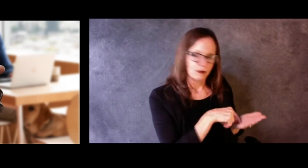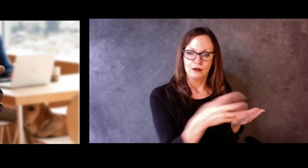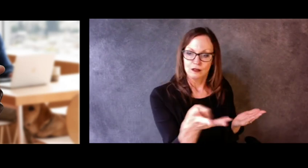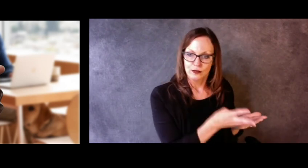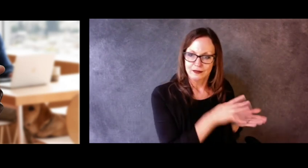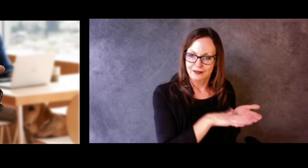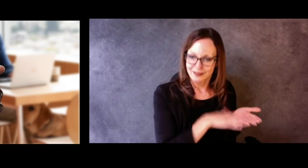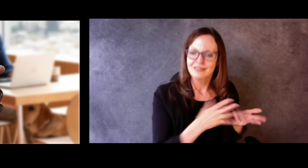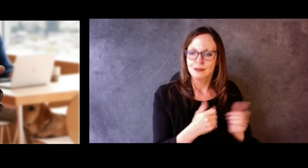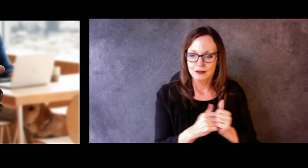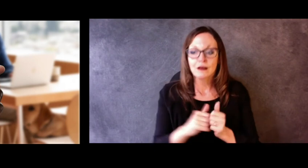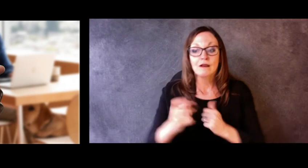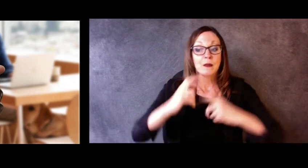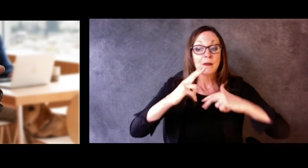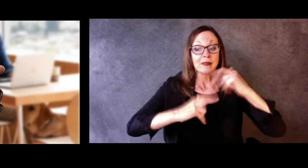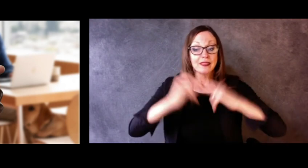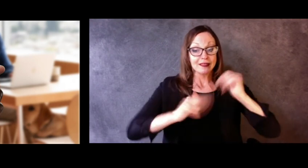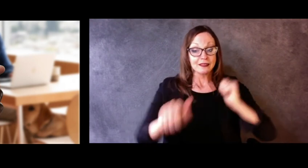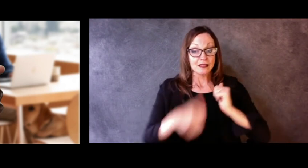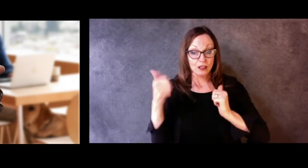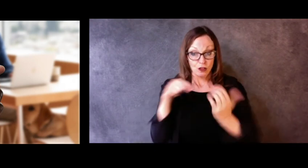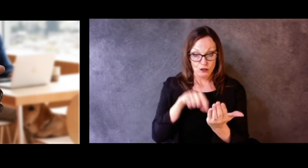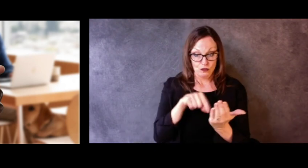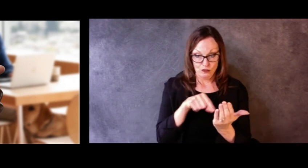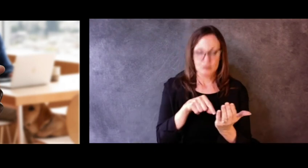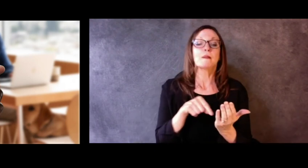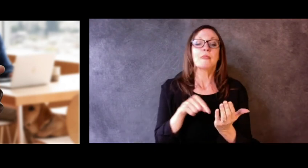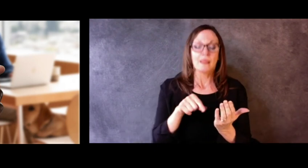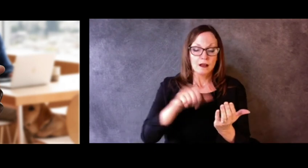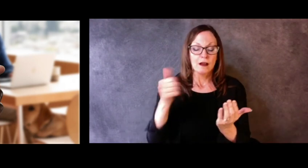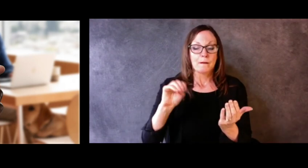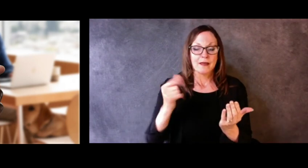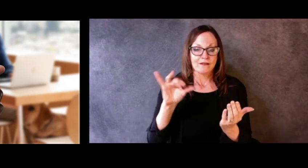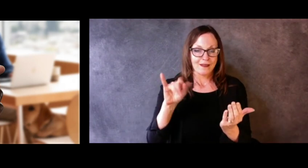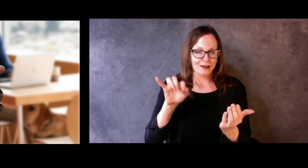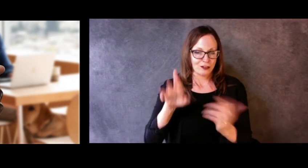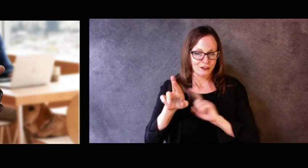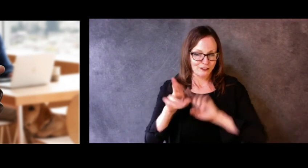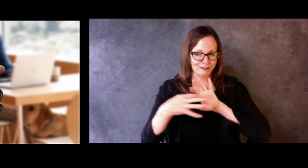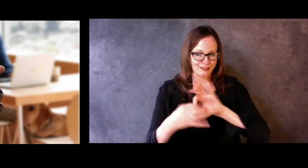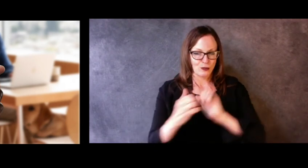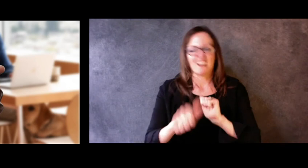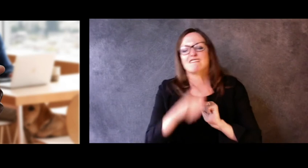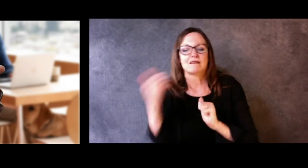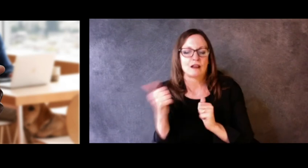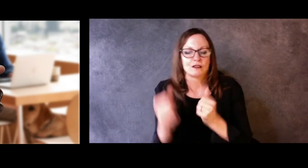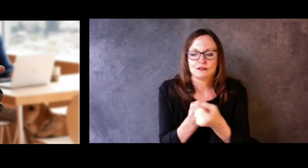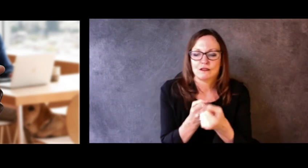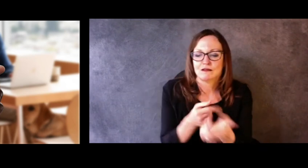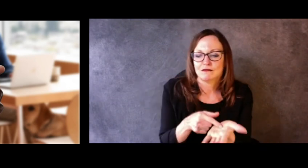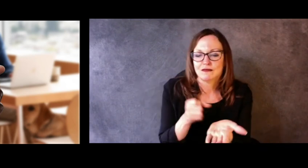example of how Apple's thoughtful design of both hardware and software come together to make a revolutionary feature to support the blind and low vision